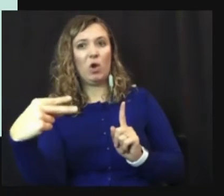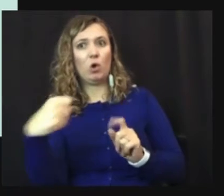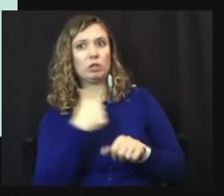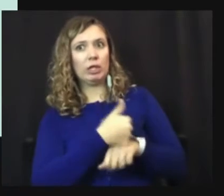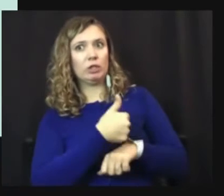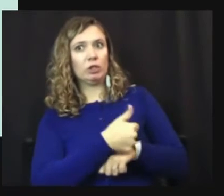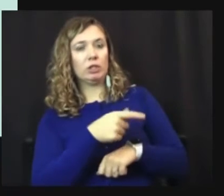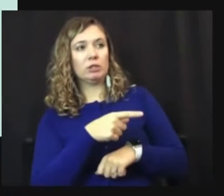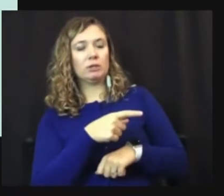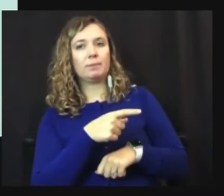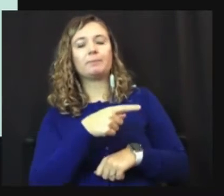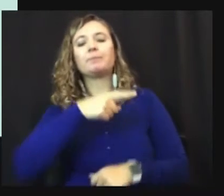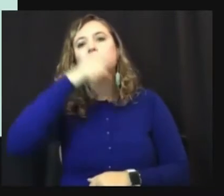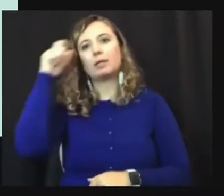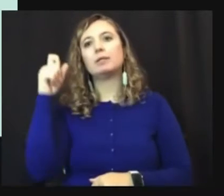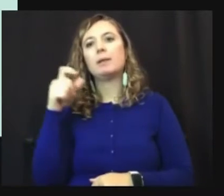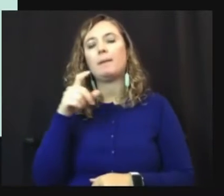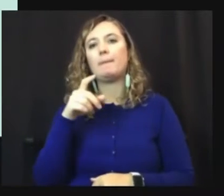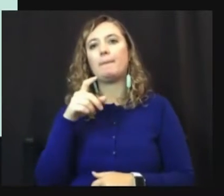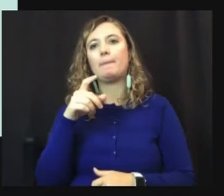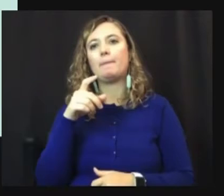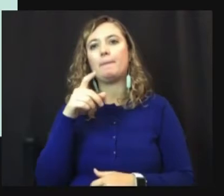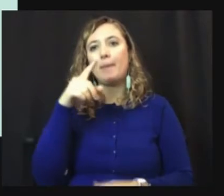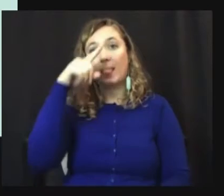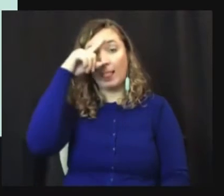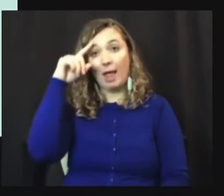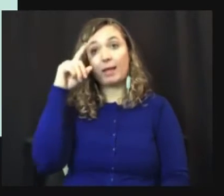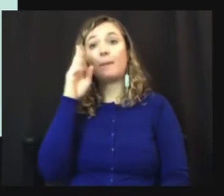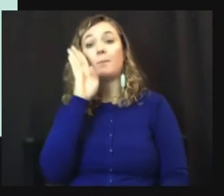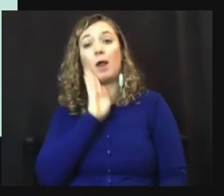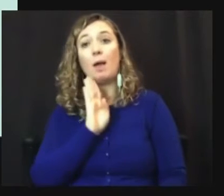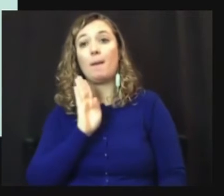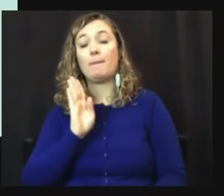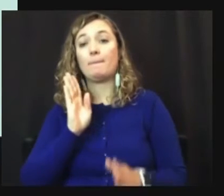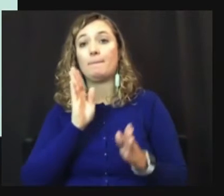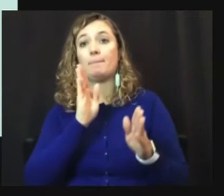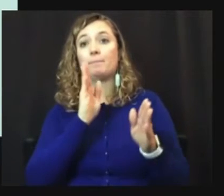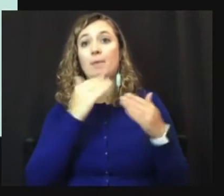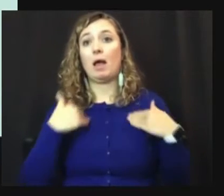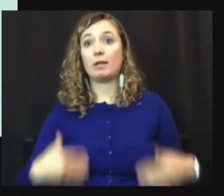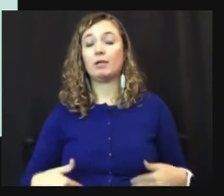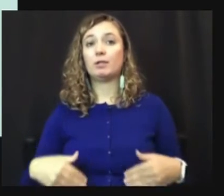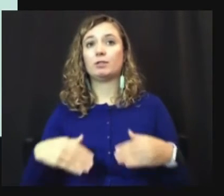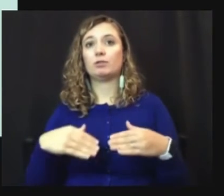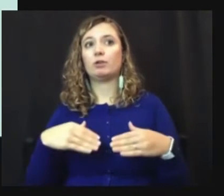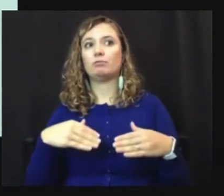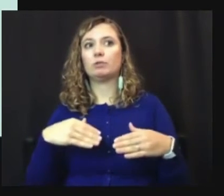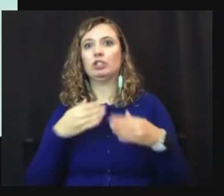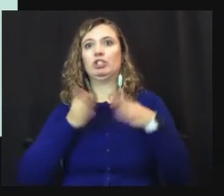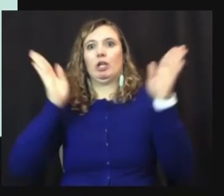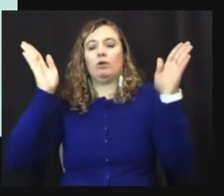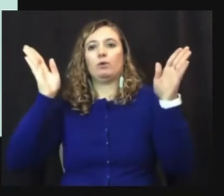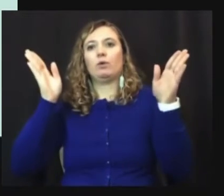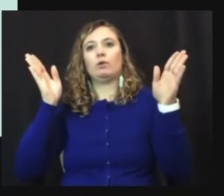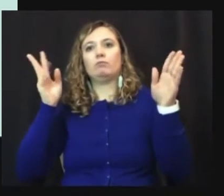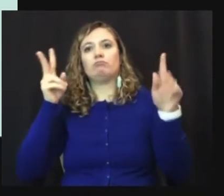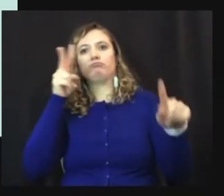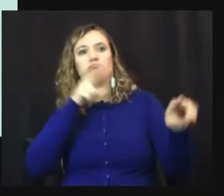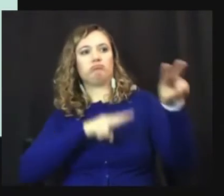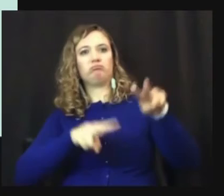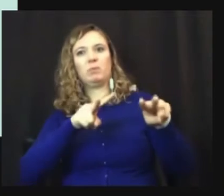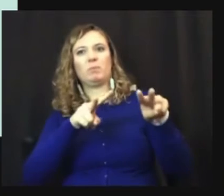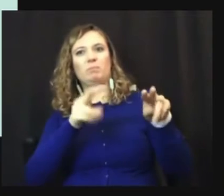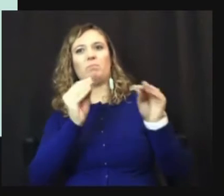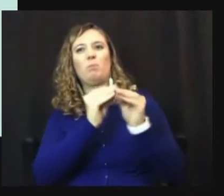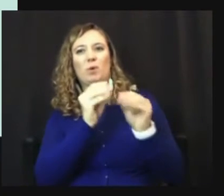because Black and Brown bodies in general are typically viewed as more dangerous. When we stim and do things with